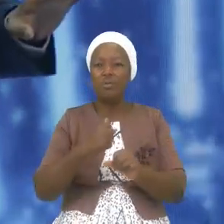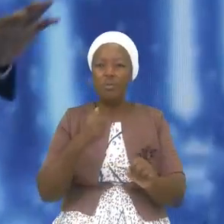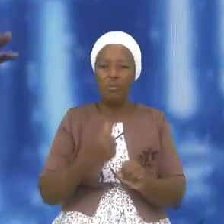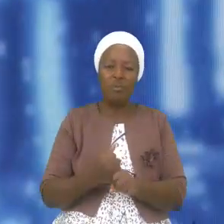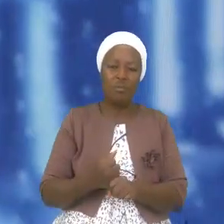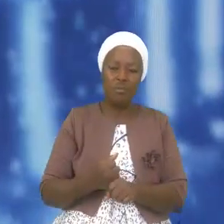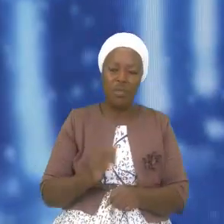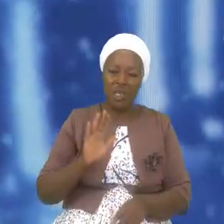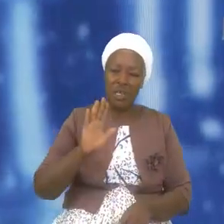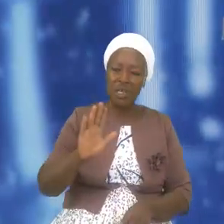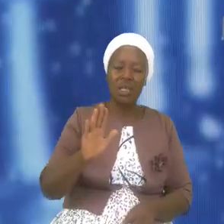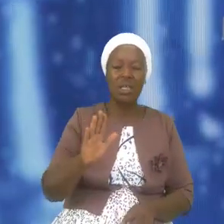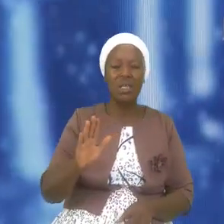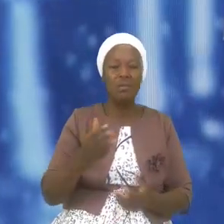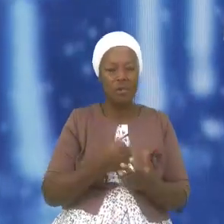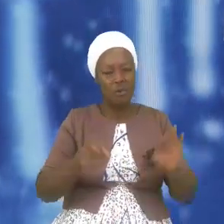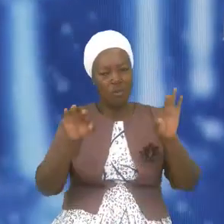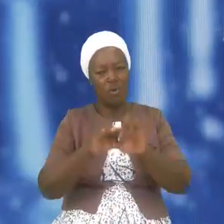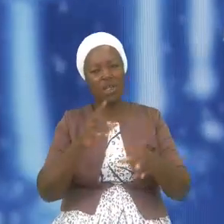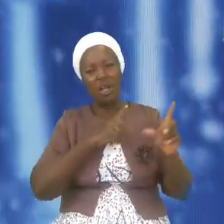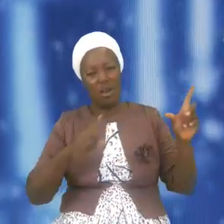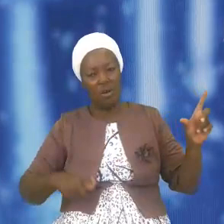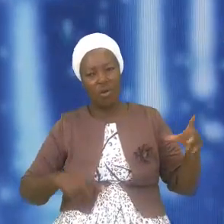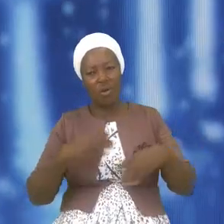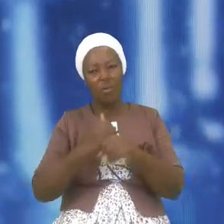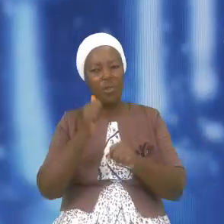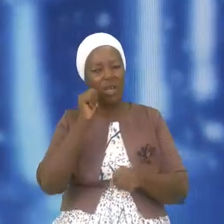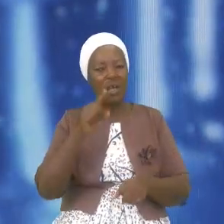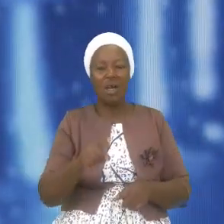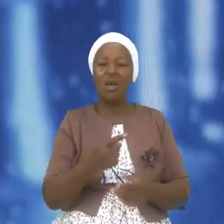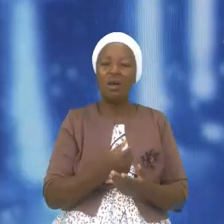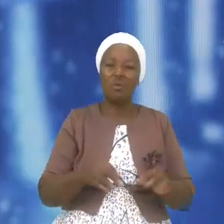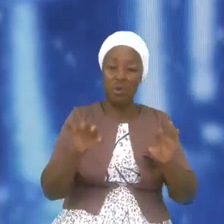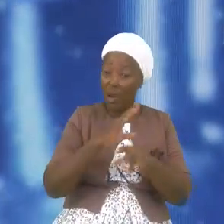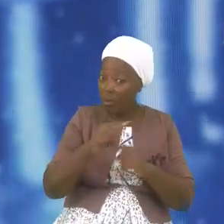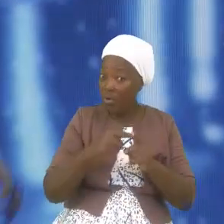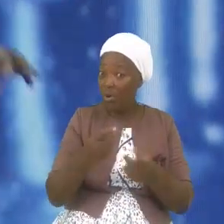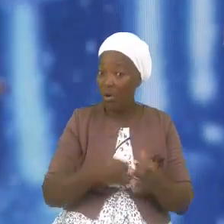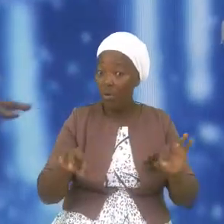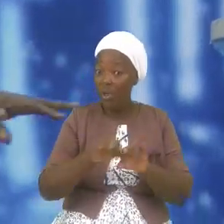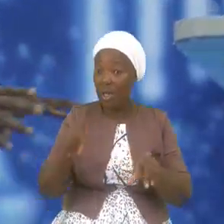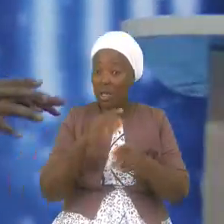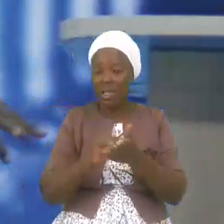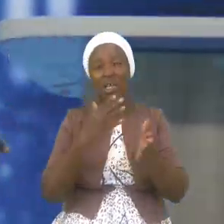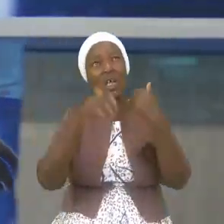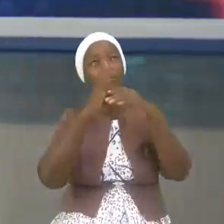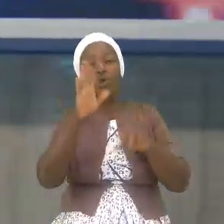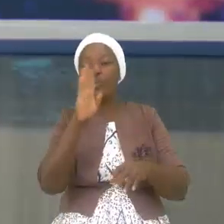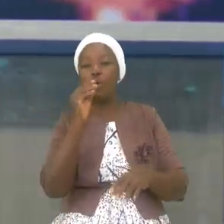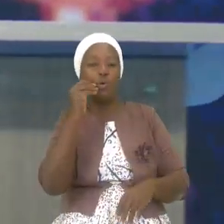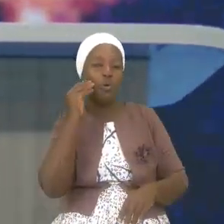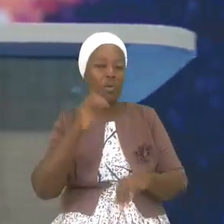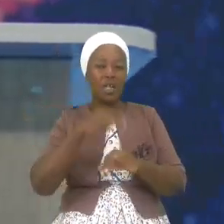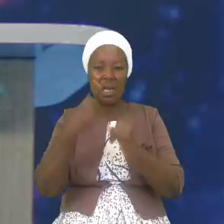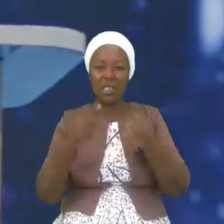are worthy like that, heaven will be your home at last in Jesus' name. And while you are here